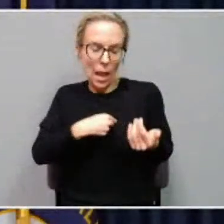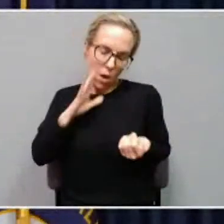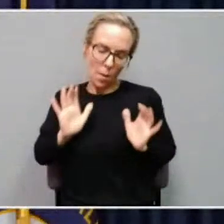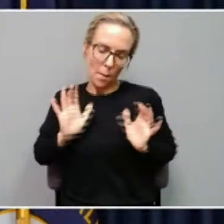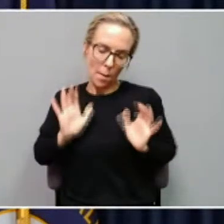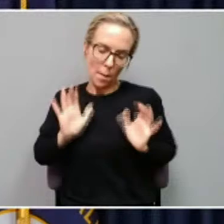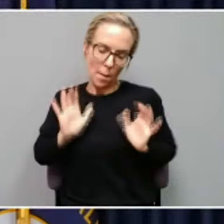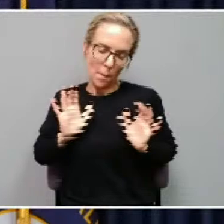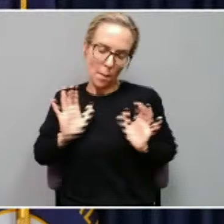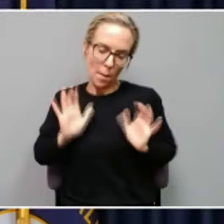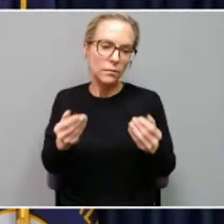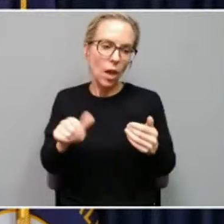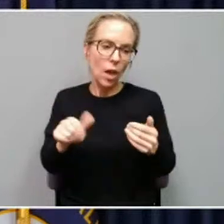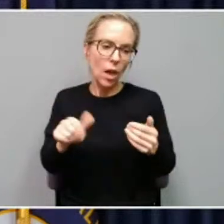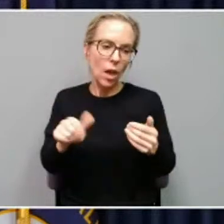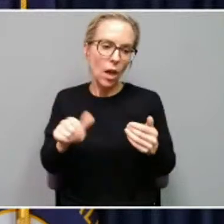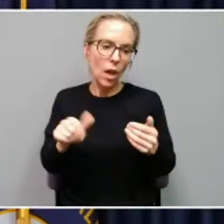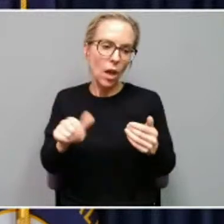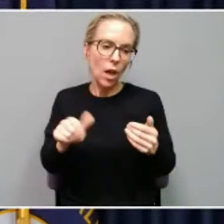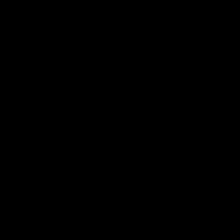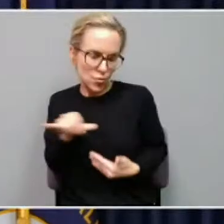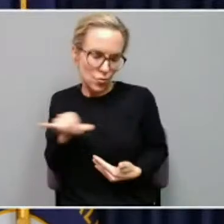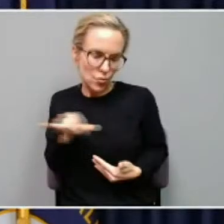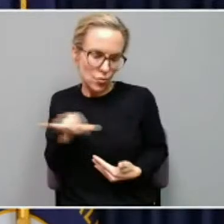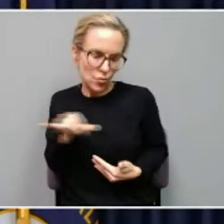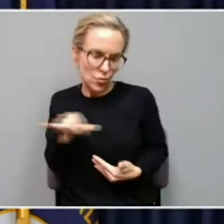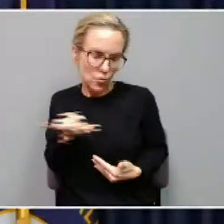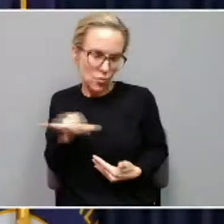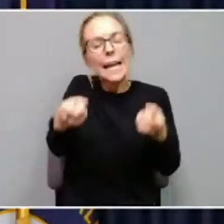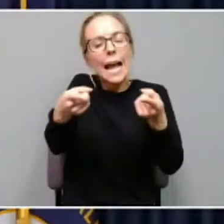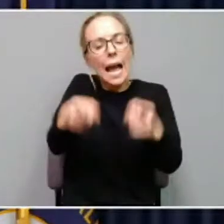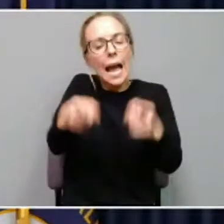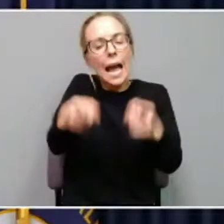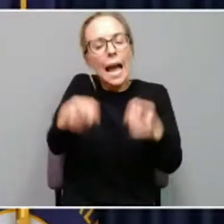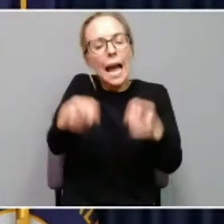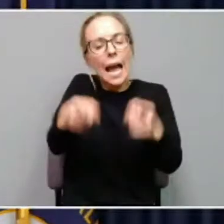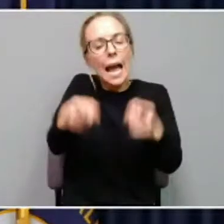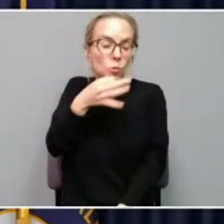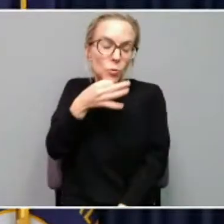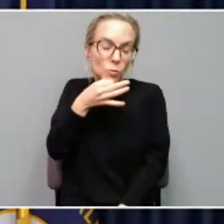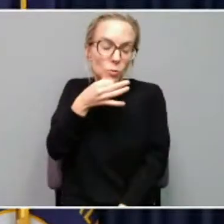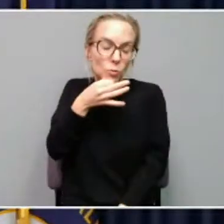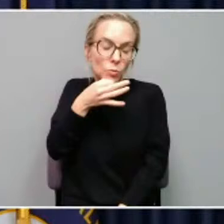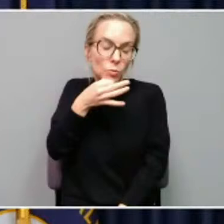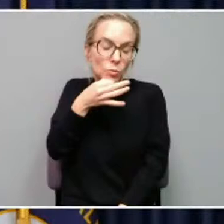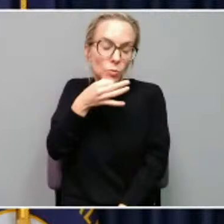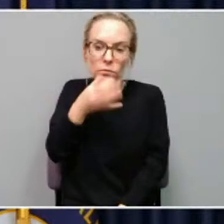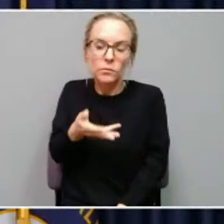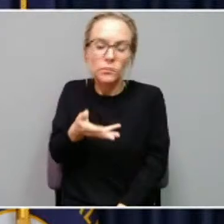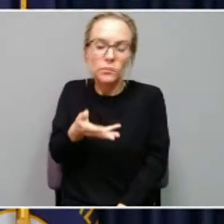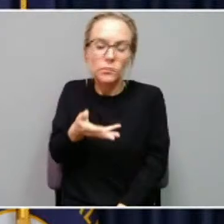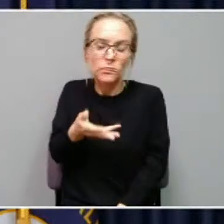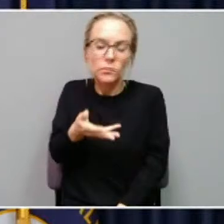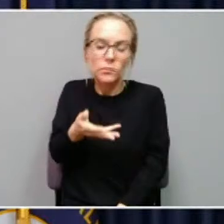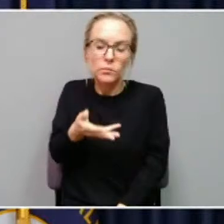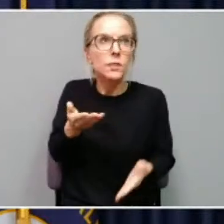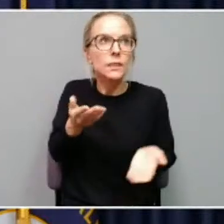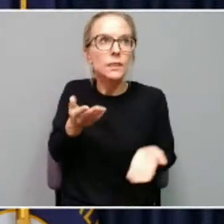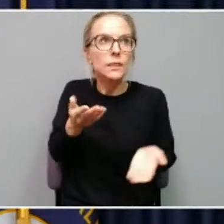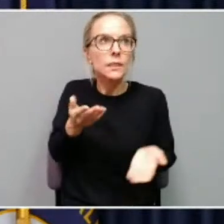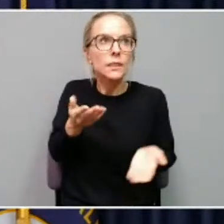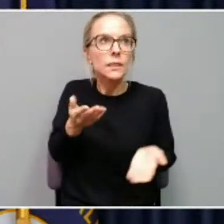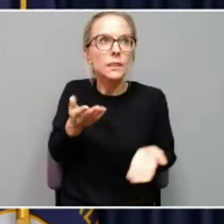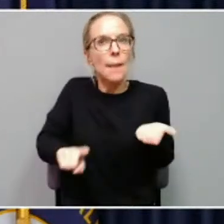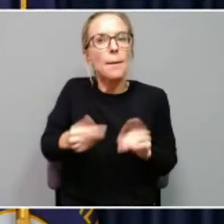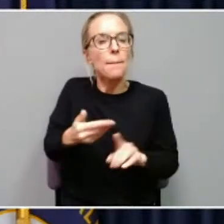other things as well. It needs to happen soon, and it probably needs to happen